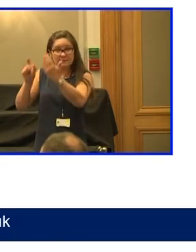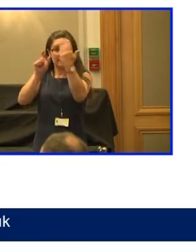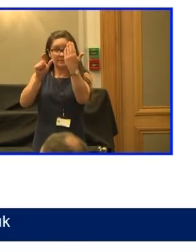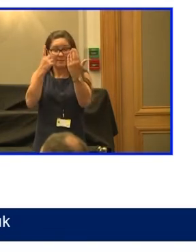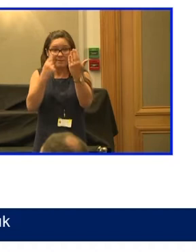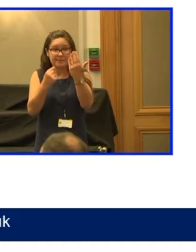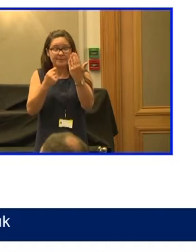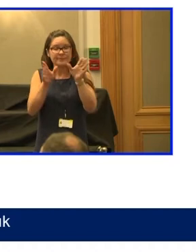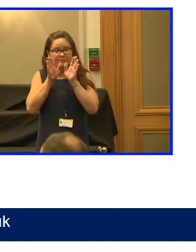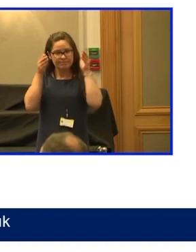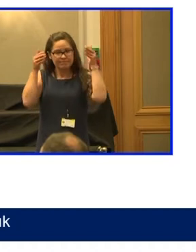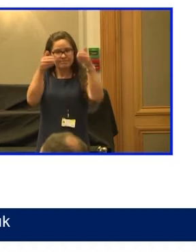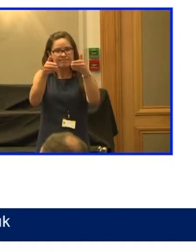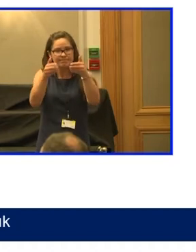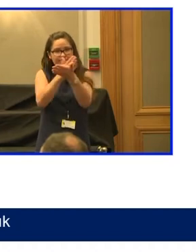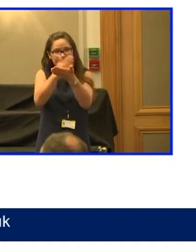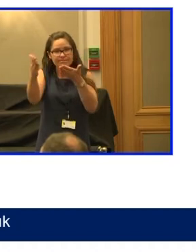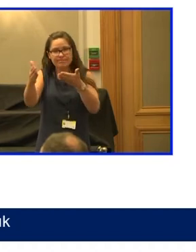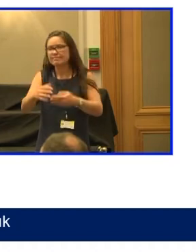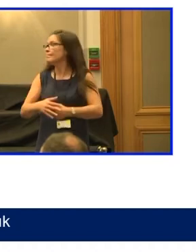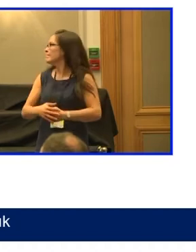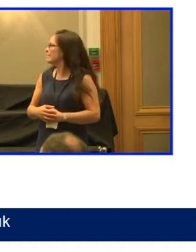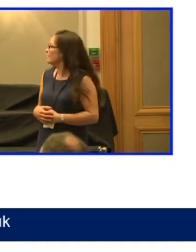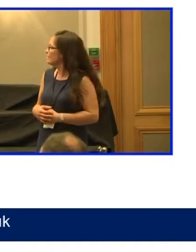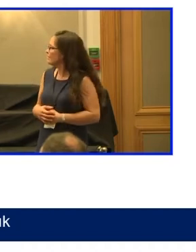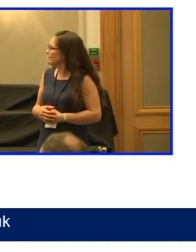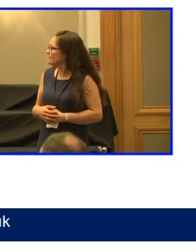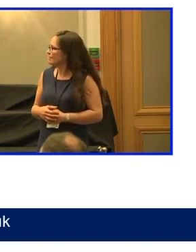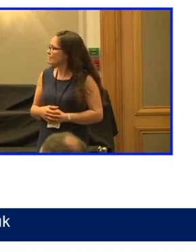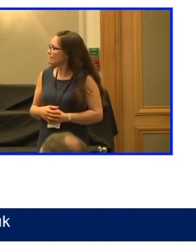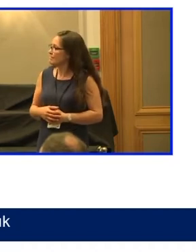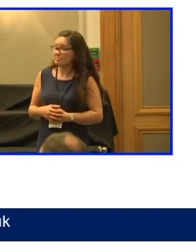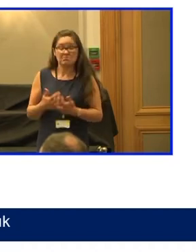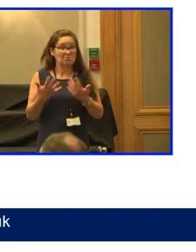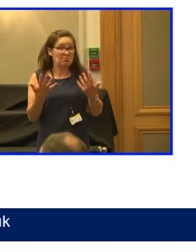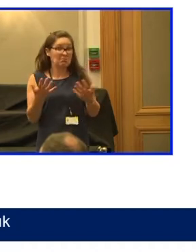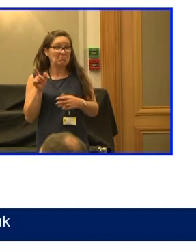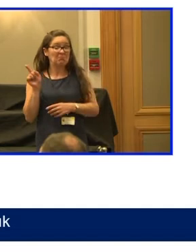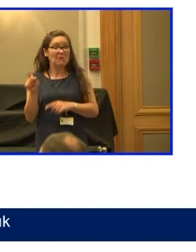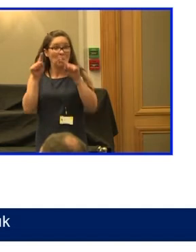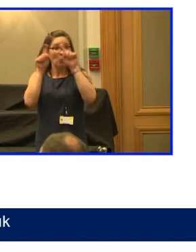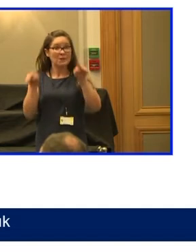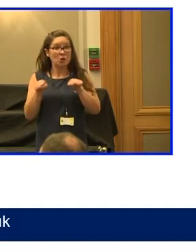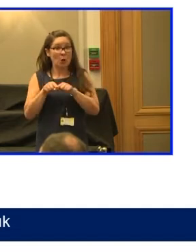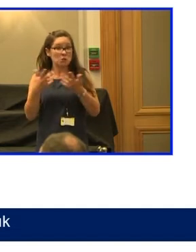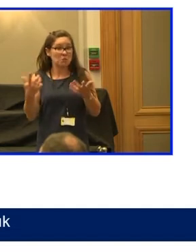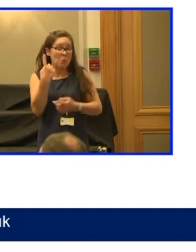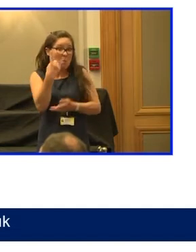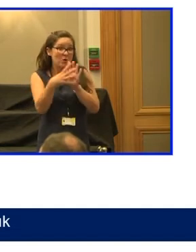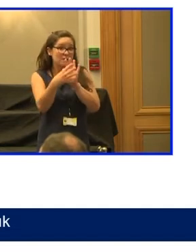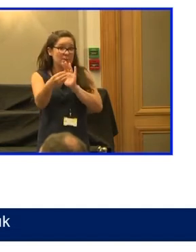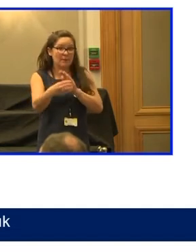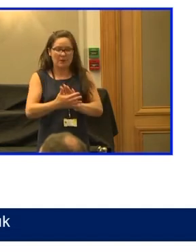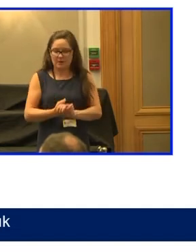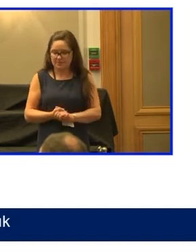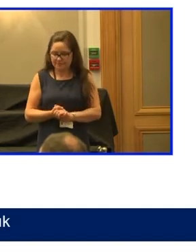the focus will stay with you. Right? Great. So that's Windows as an example. But what I'm also